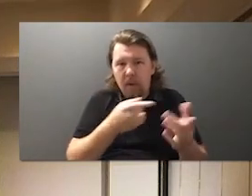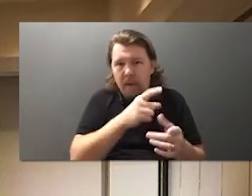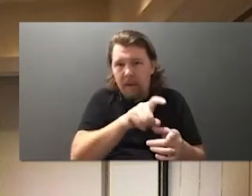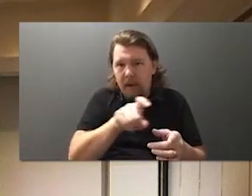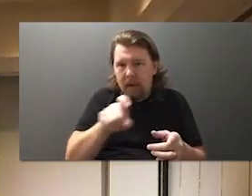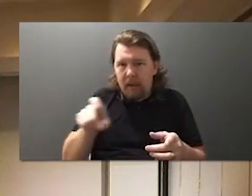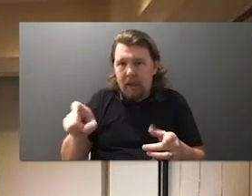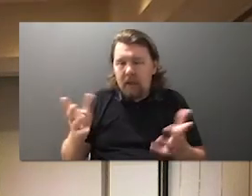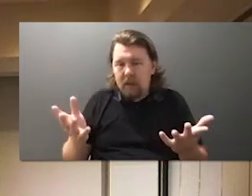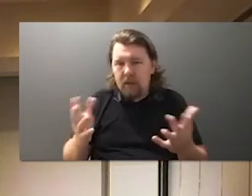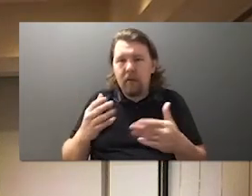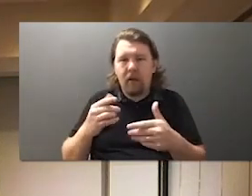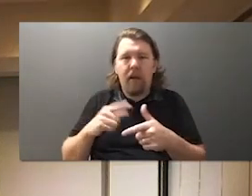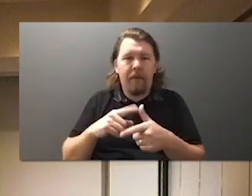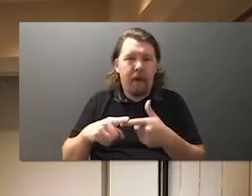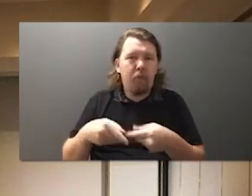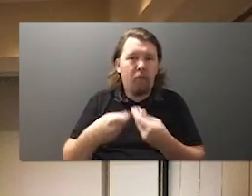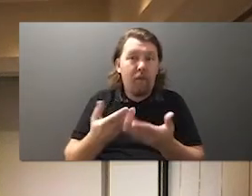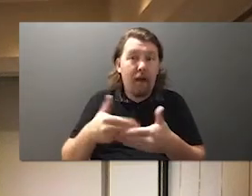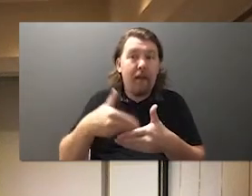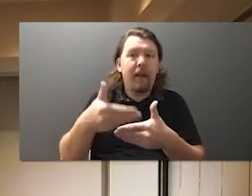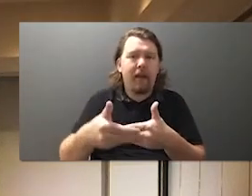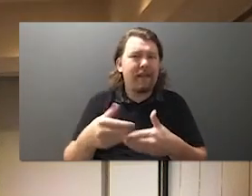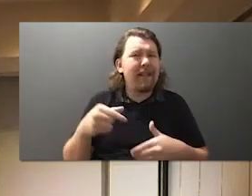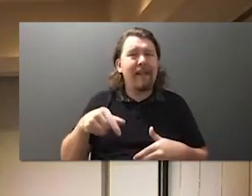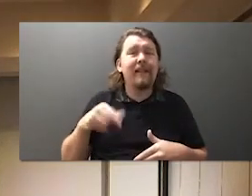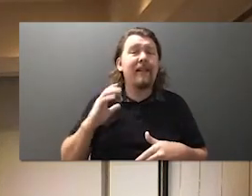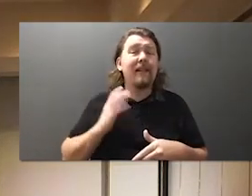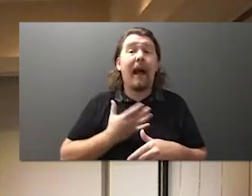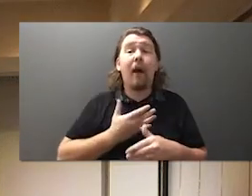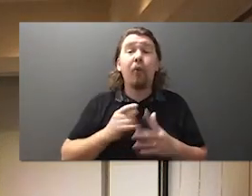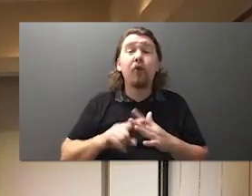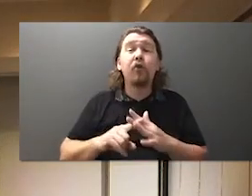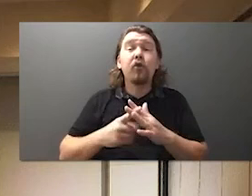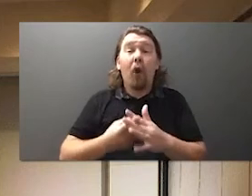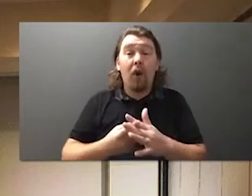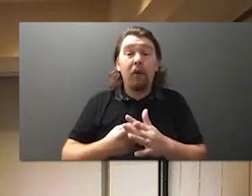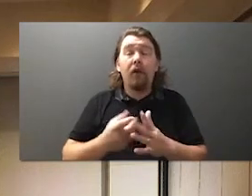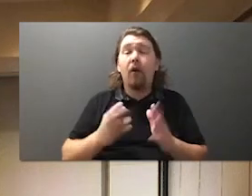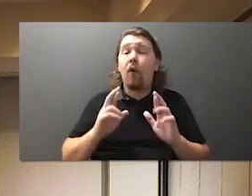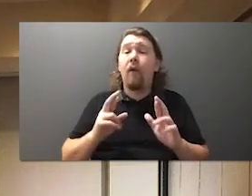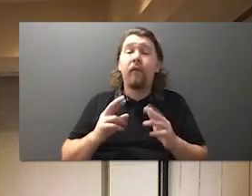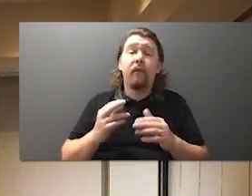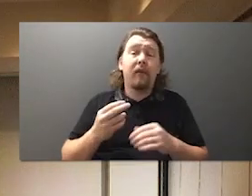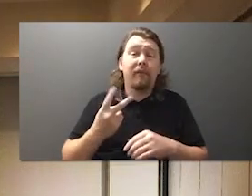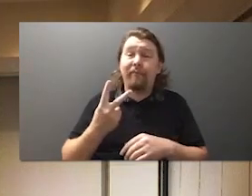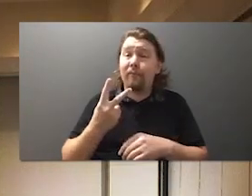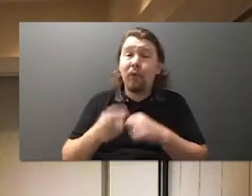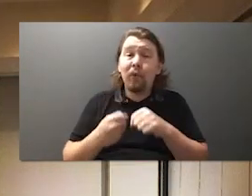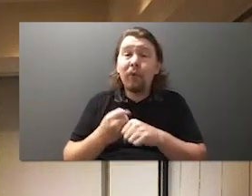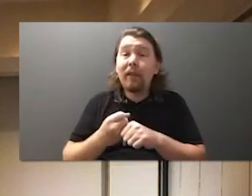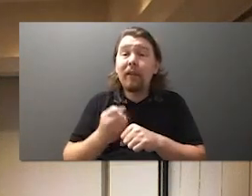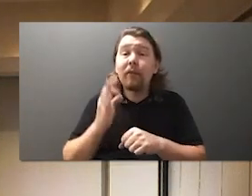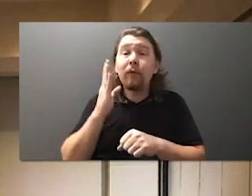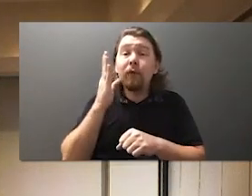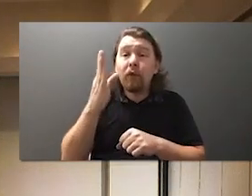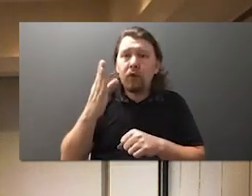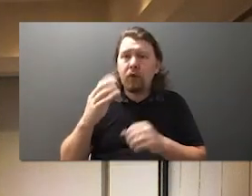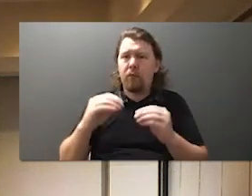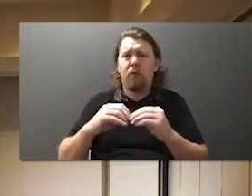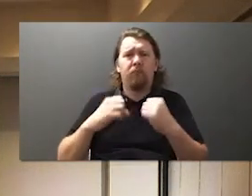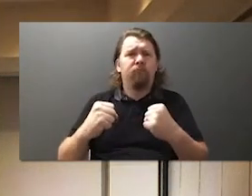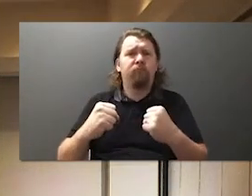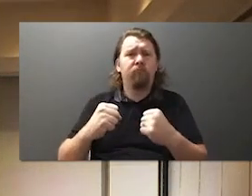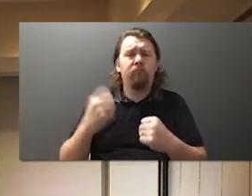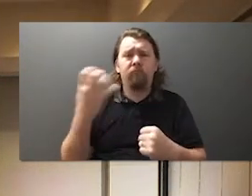looking for and be able to provide them next steps. So this is our toe in the water. Hopefully in 2 years, it's a much more robust